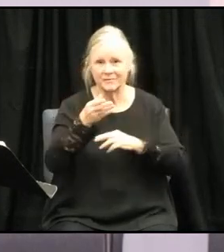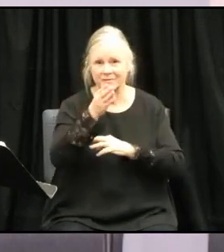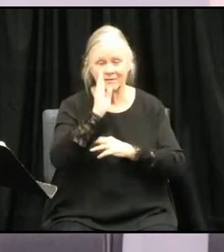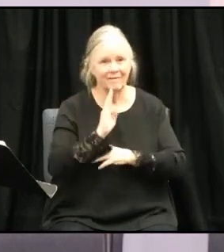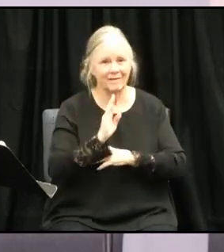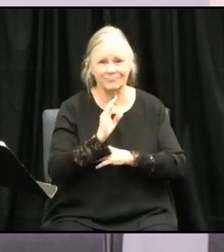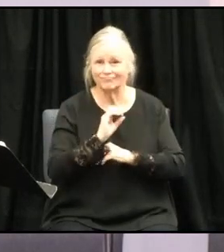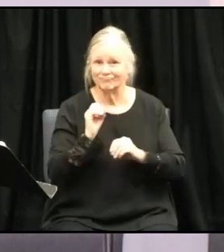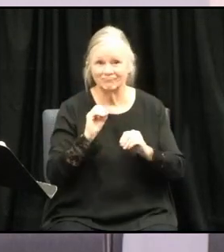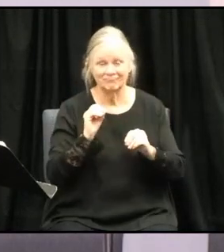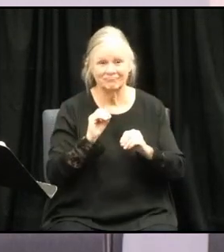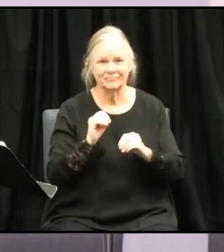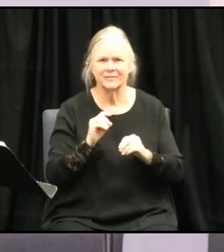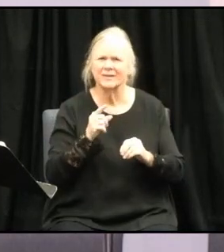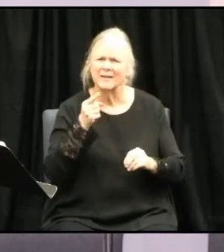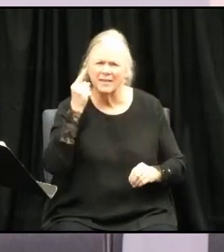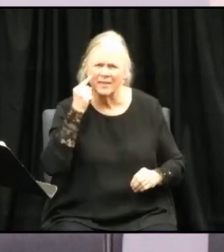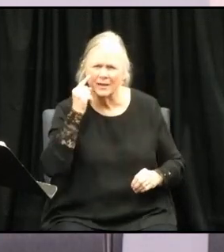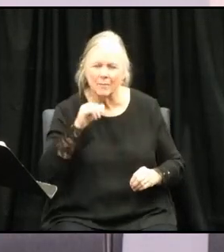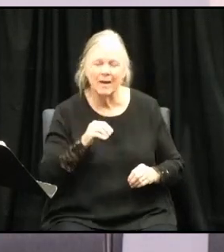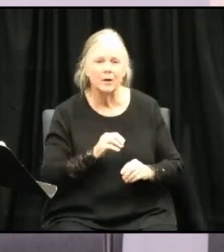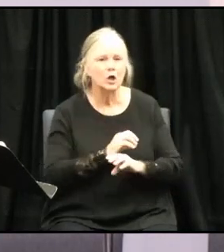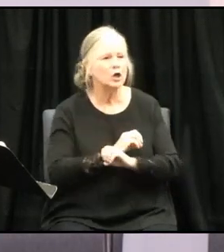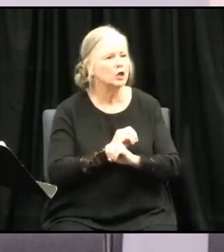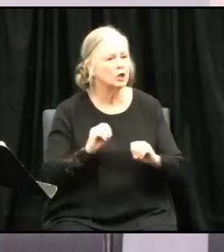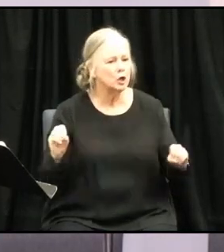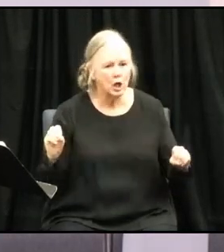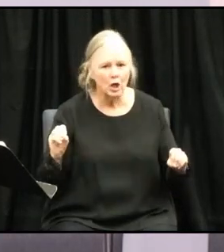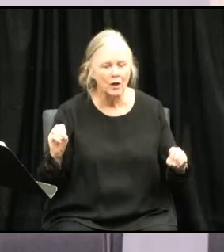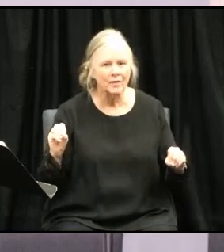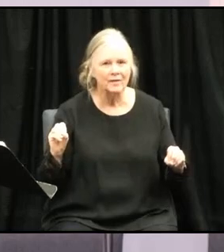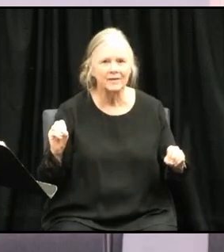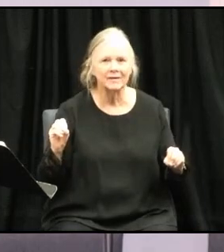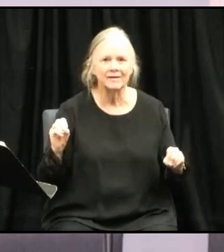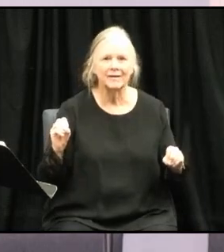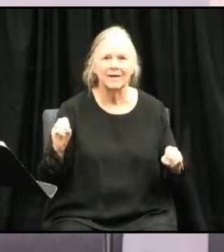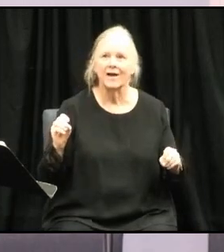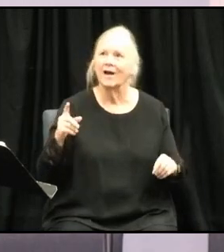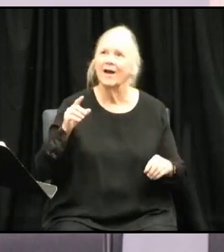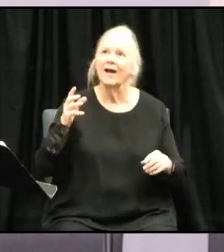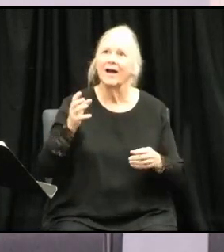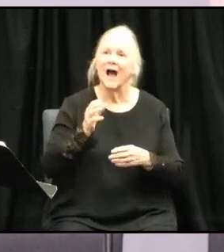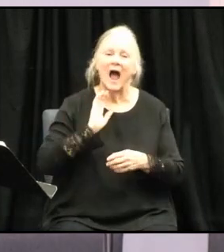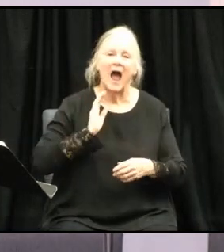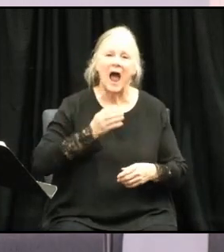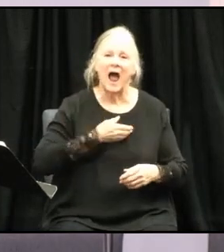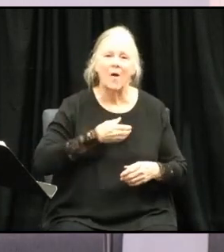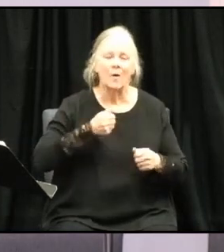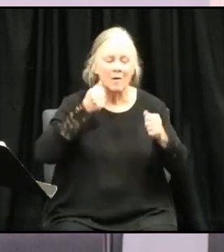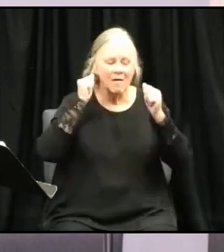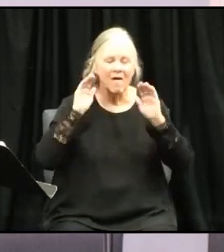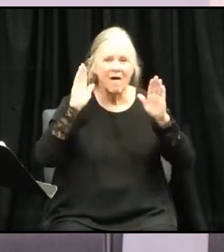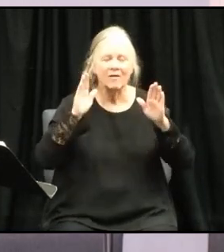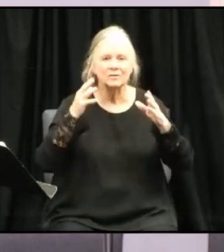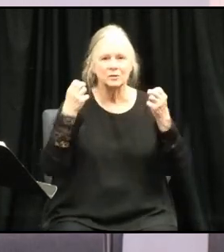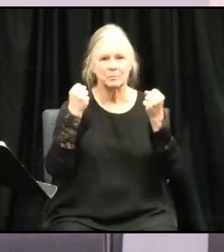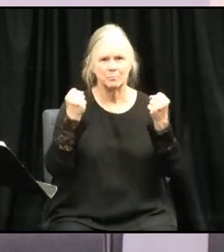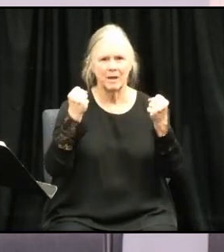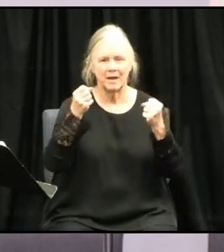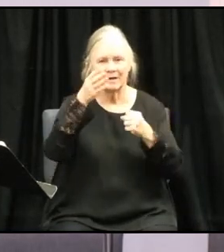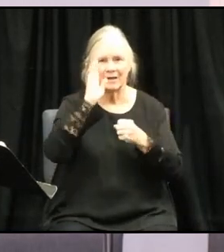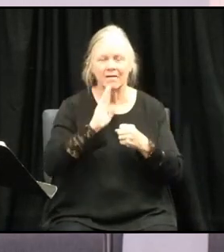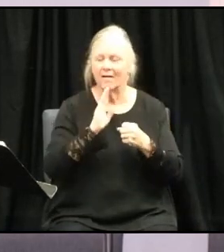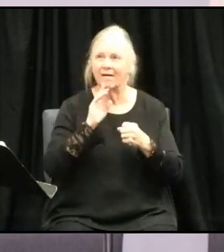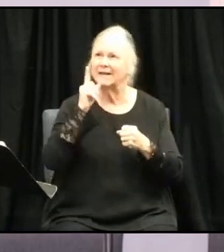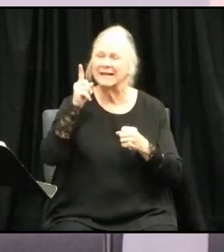You really embrace that with me. Nothing can catch our awesome mighty God by surprise.